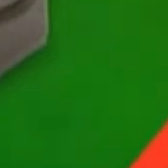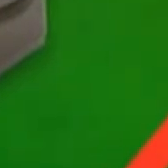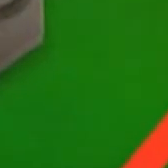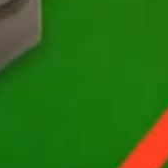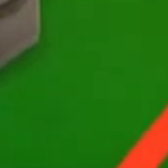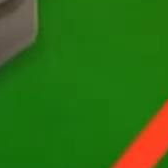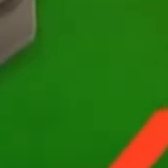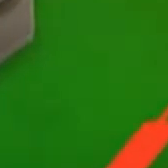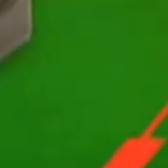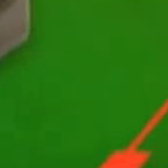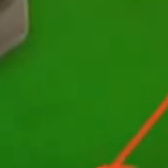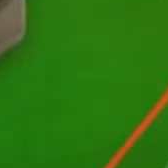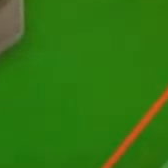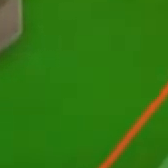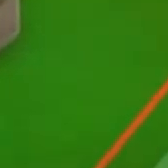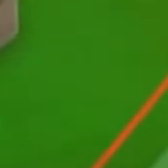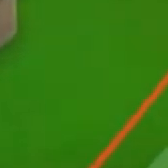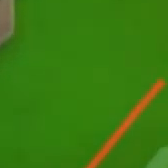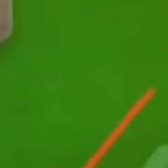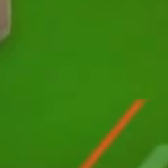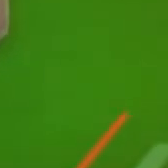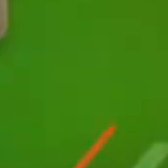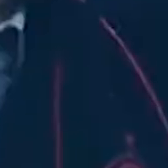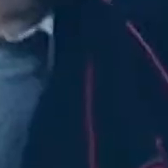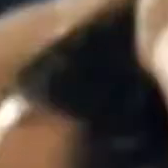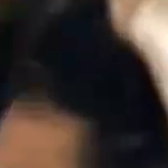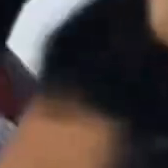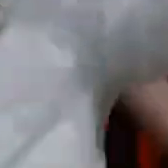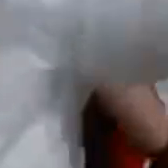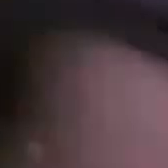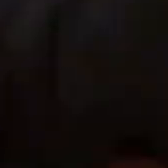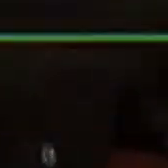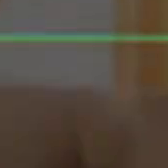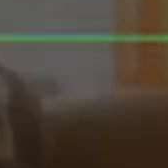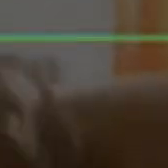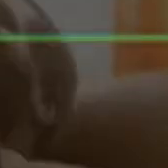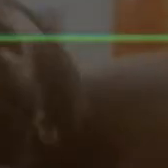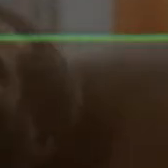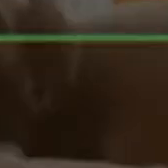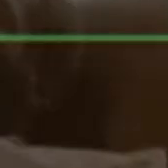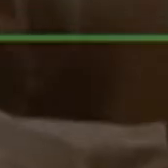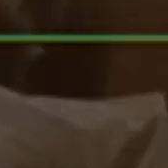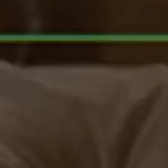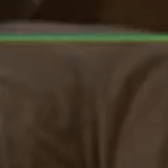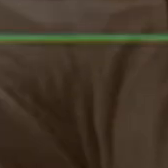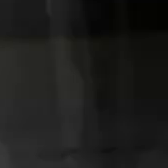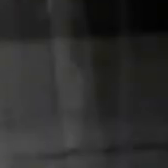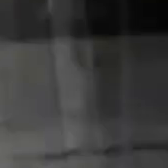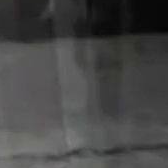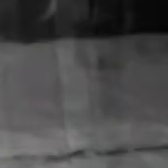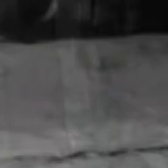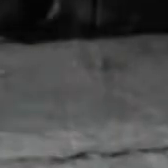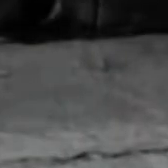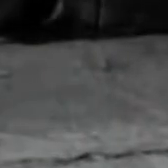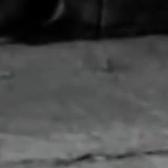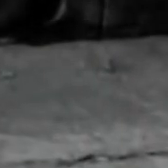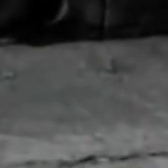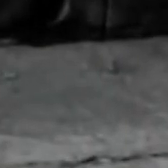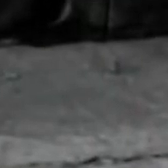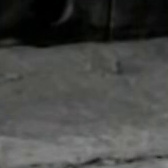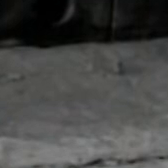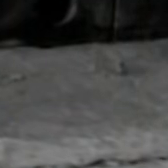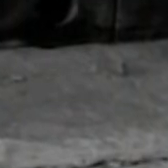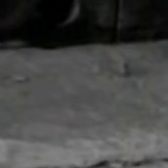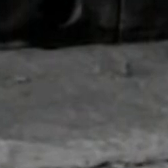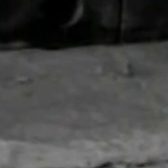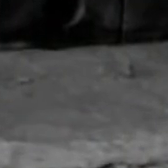GoTV Max for 1,999 shillings to get all the football action. GoTV, live it, love it. Na msibabaishwe na